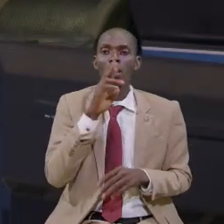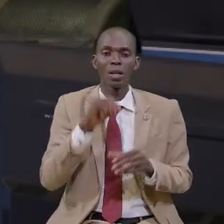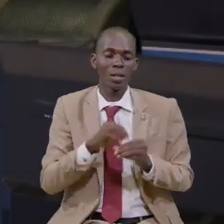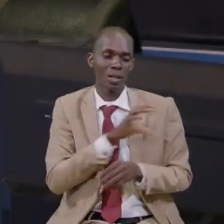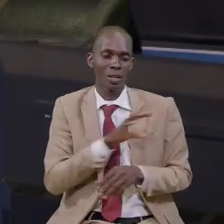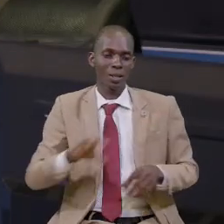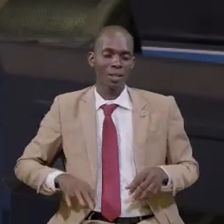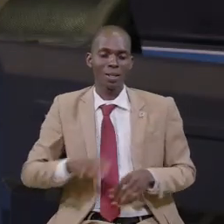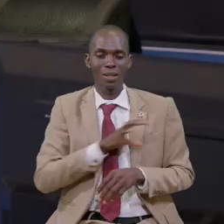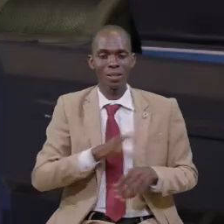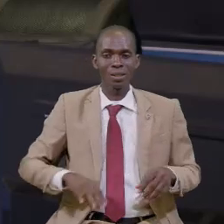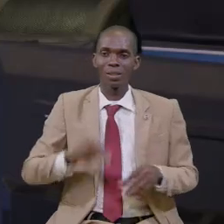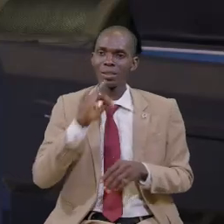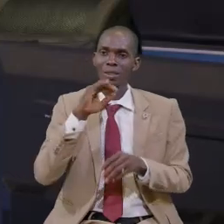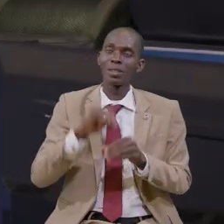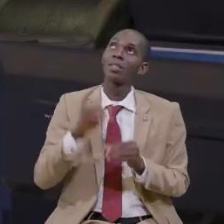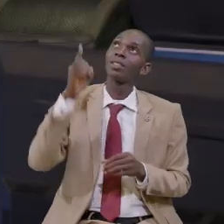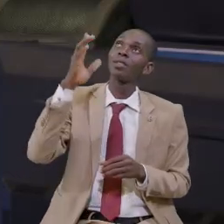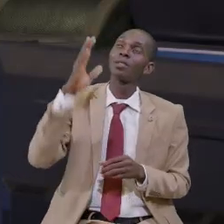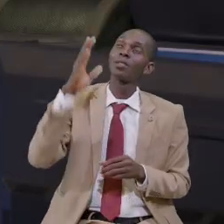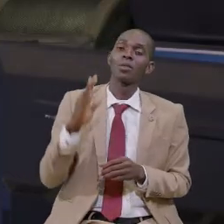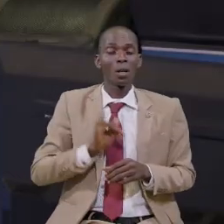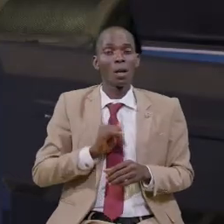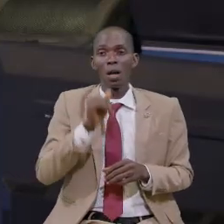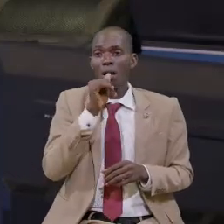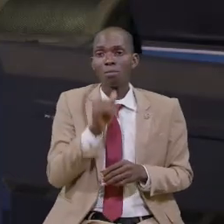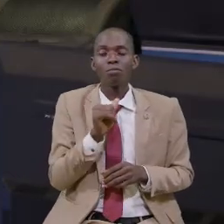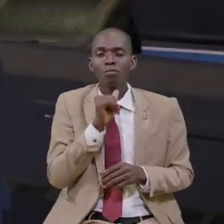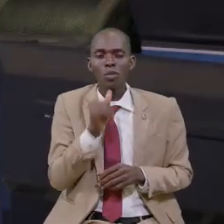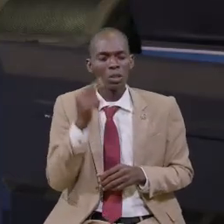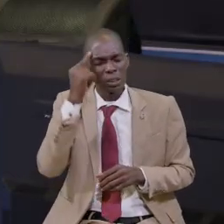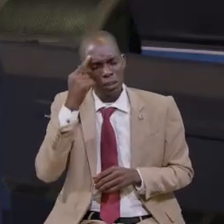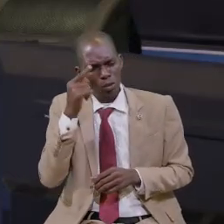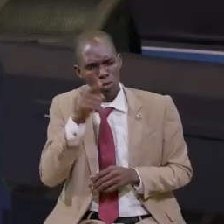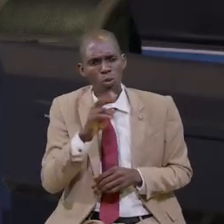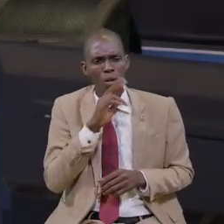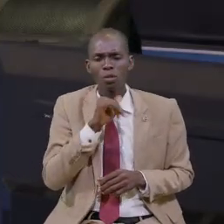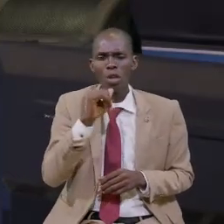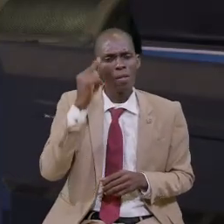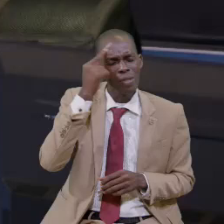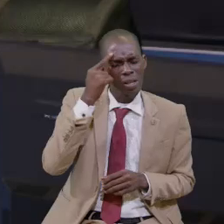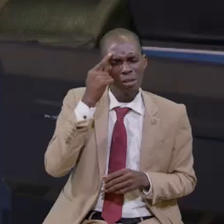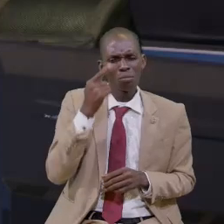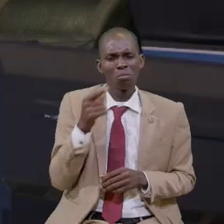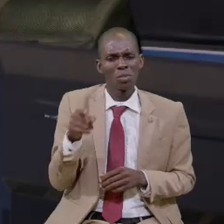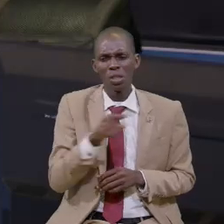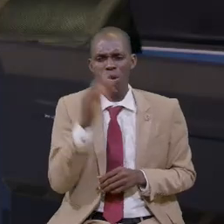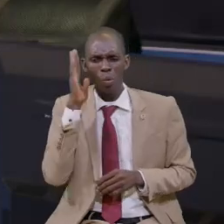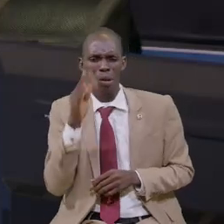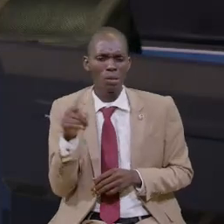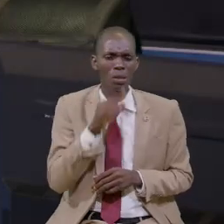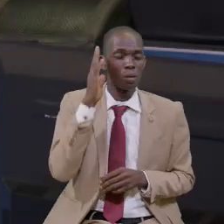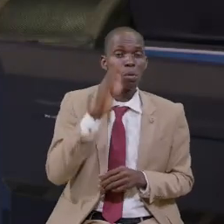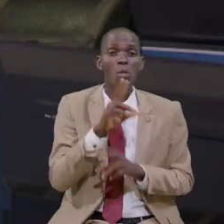in God. And so I'm not thinking, you are not thinking, they will. Nobody can do